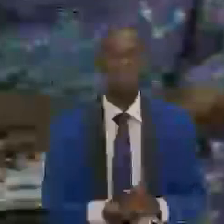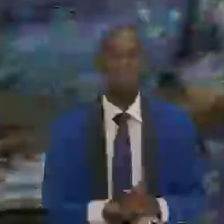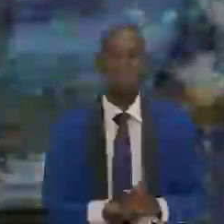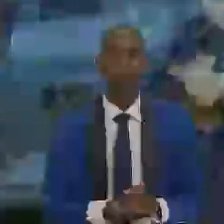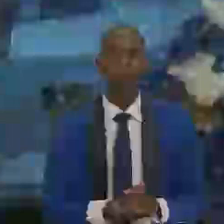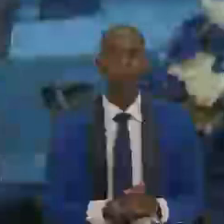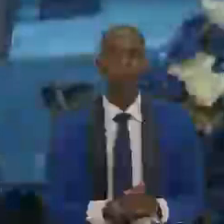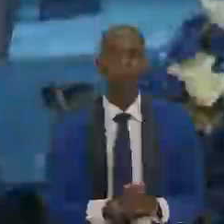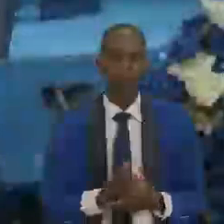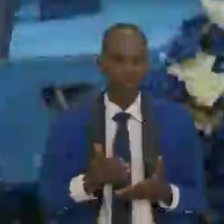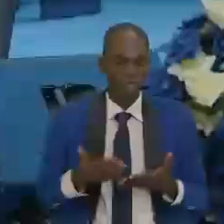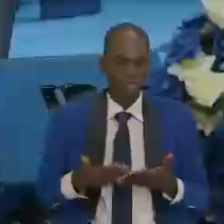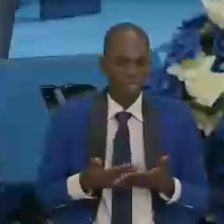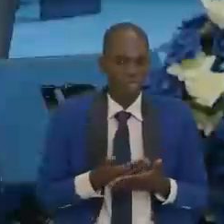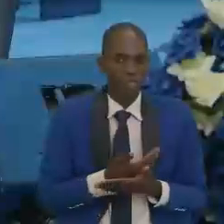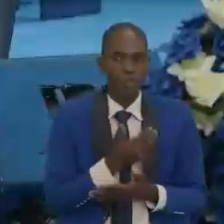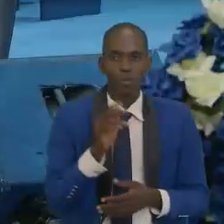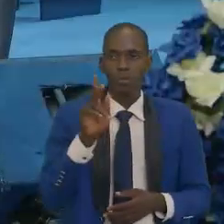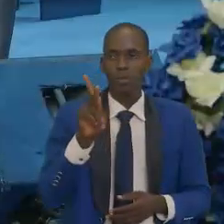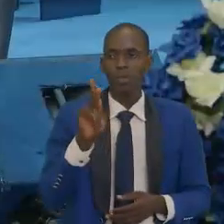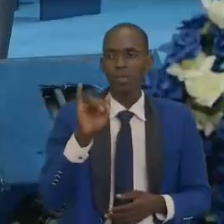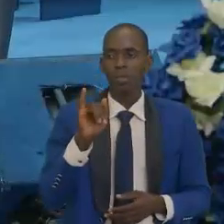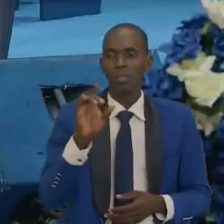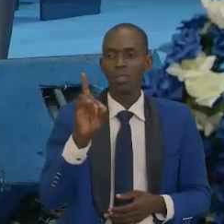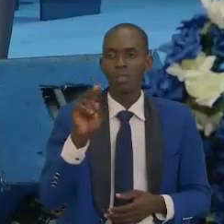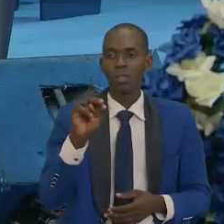Brand new kidney.